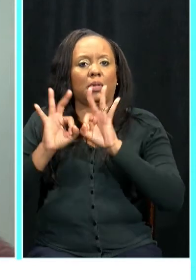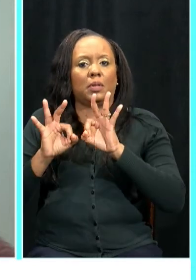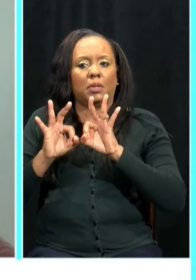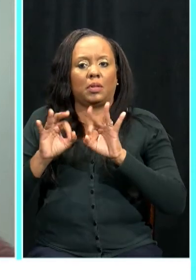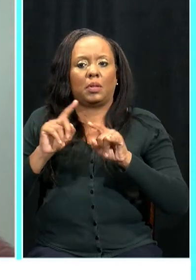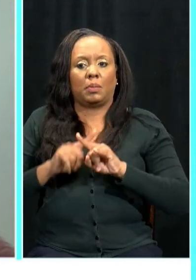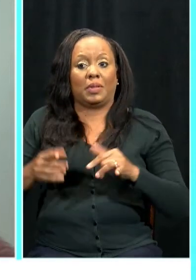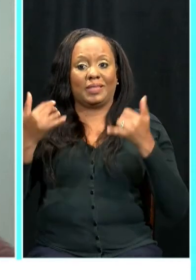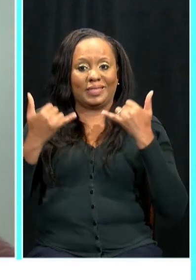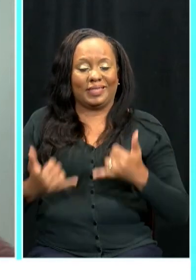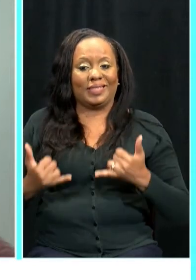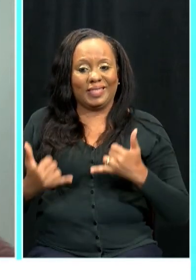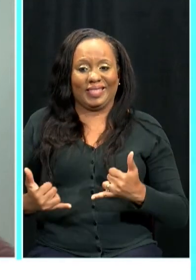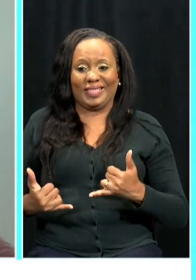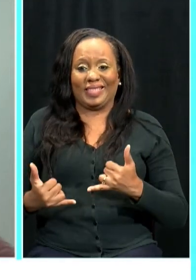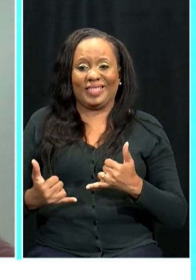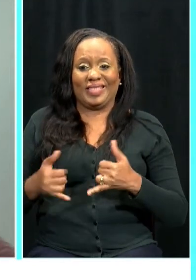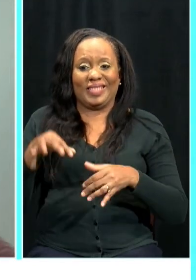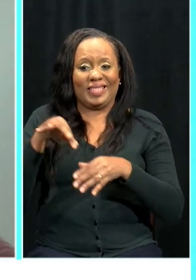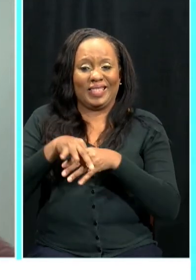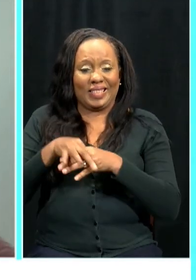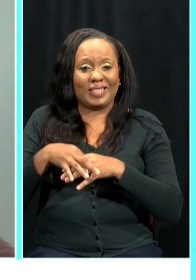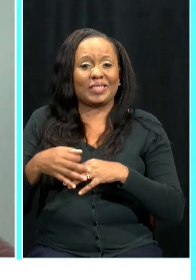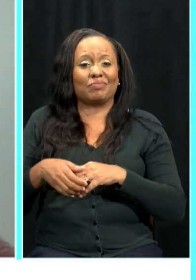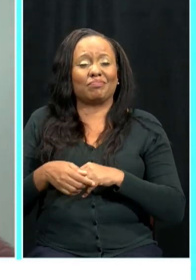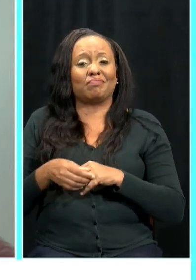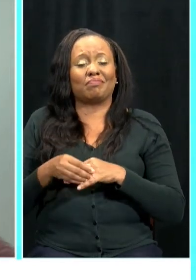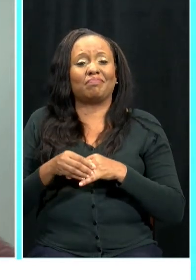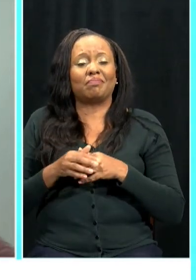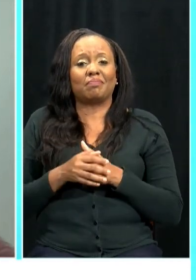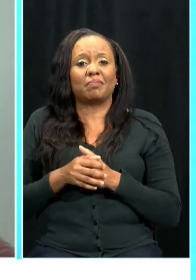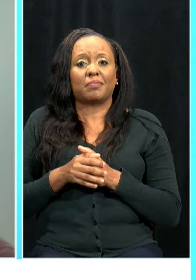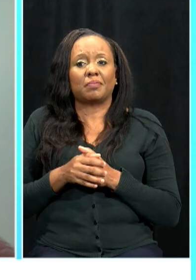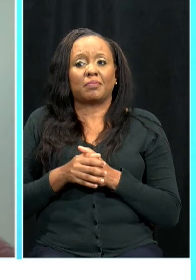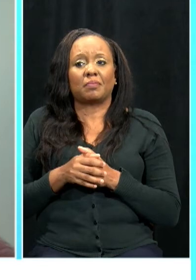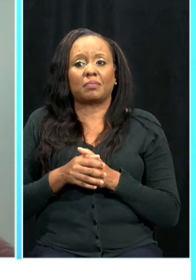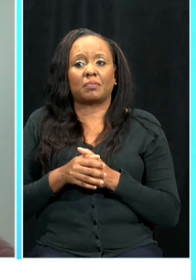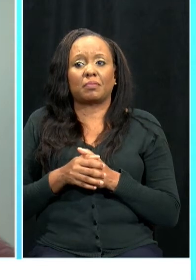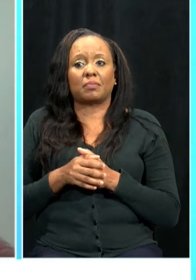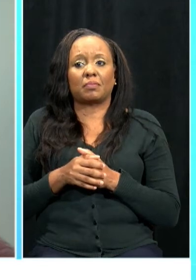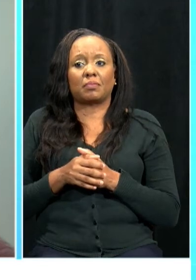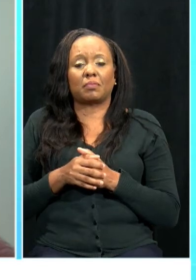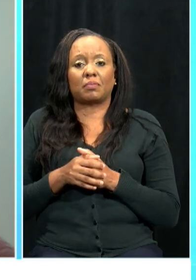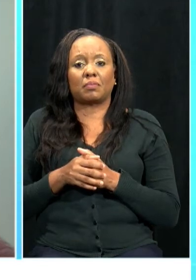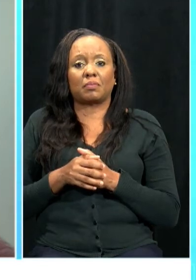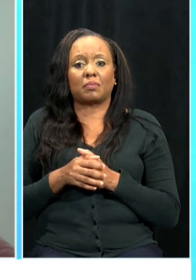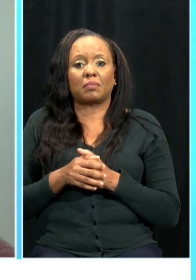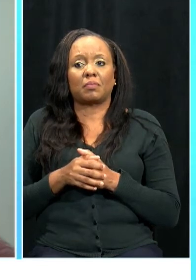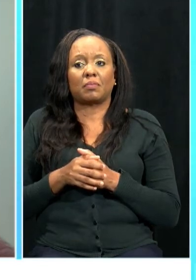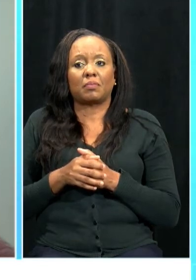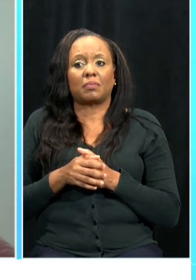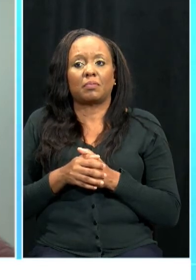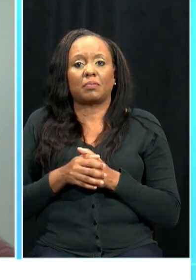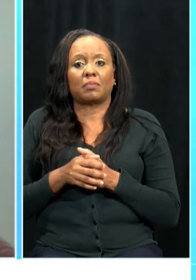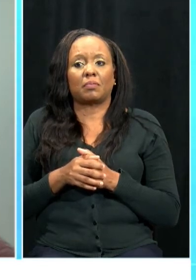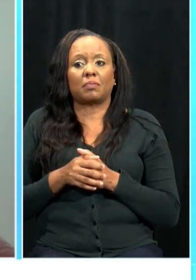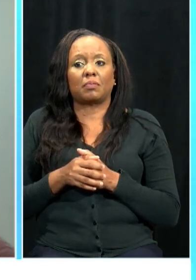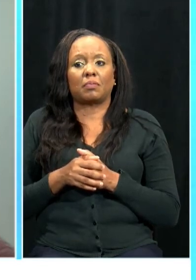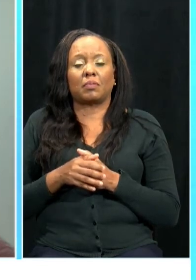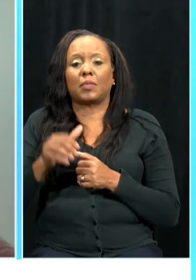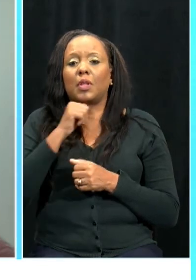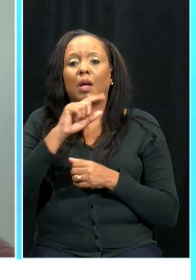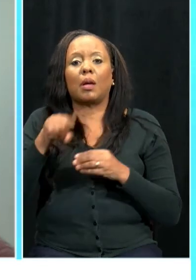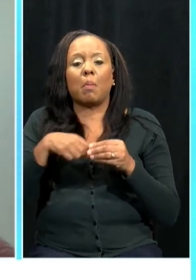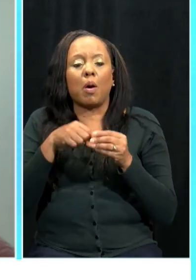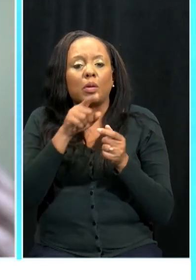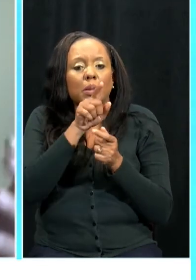in this particular election, this election is primarily about not local issue, but